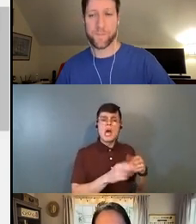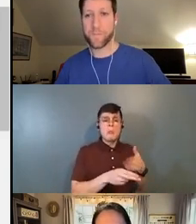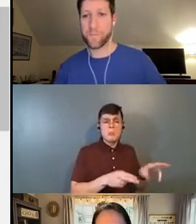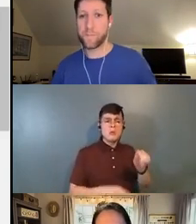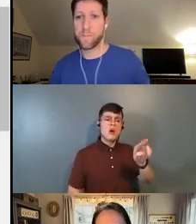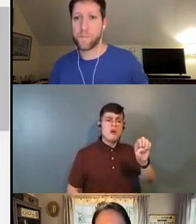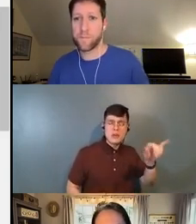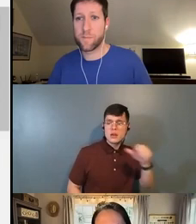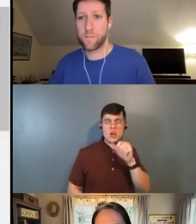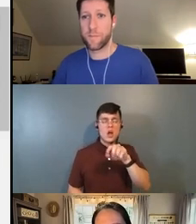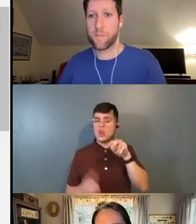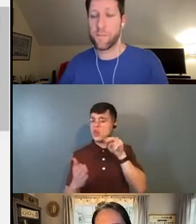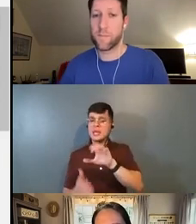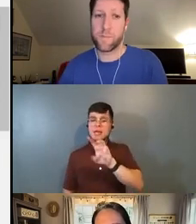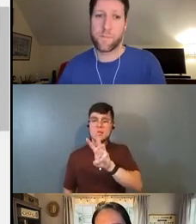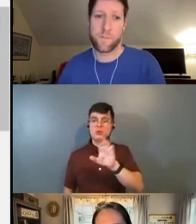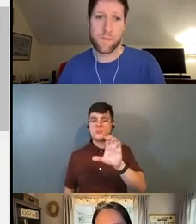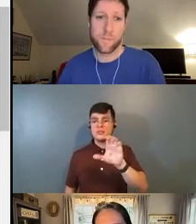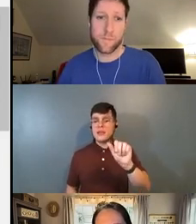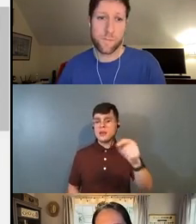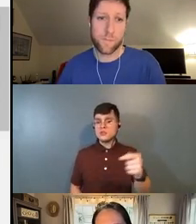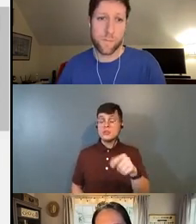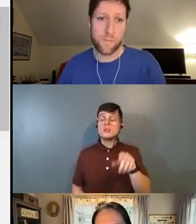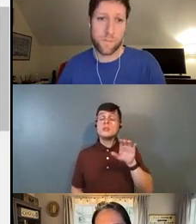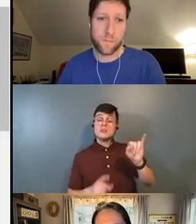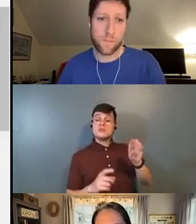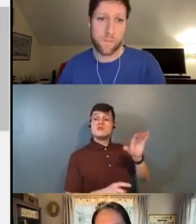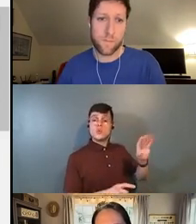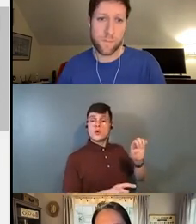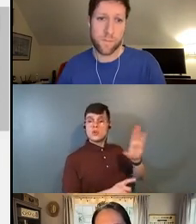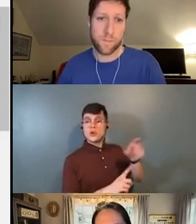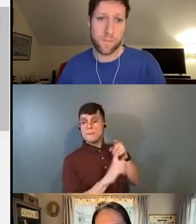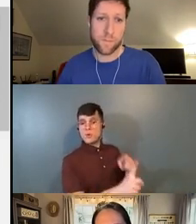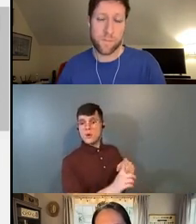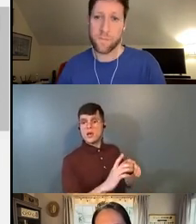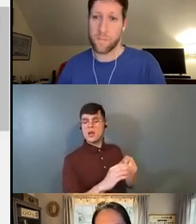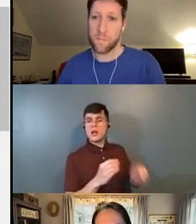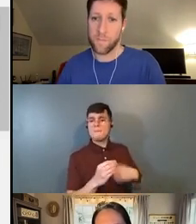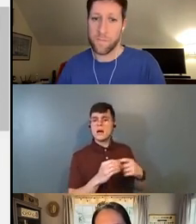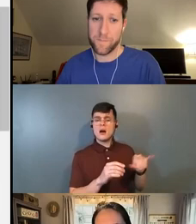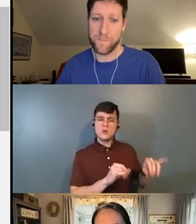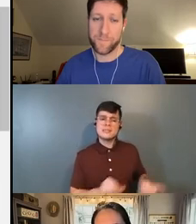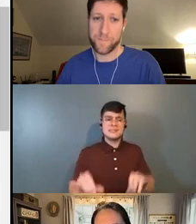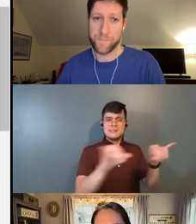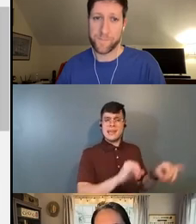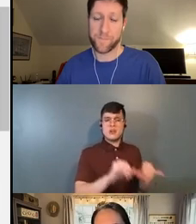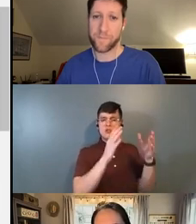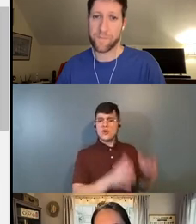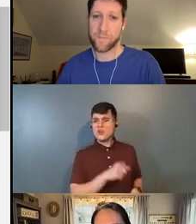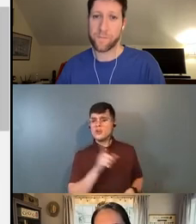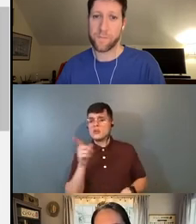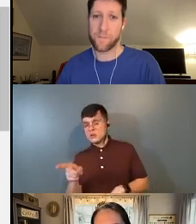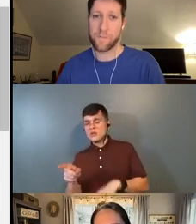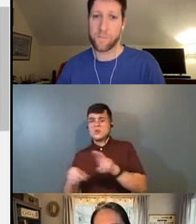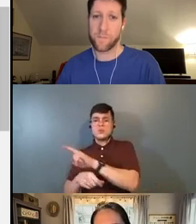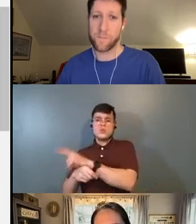like WCAG. To Joyce's point about connecting the standard to the user, I know it's a